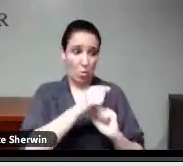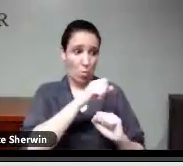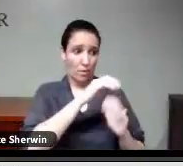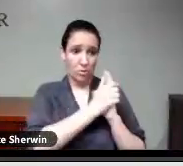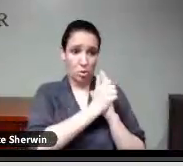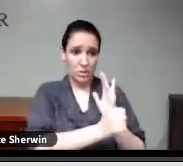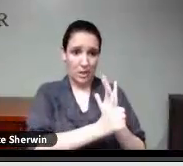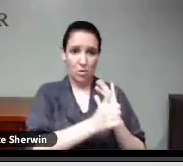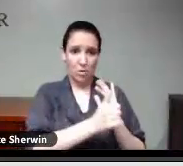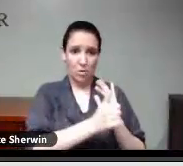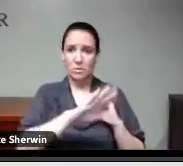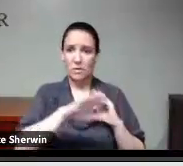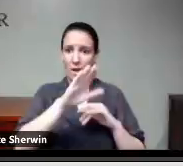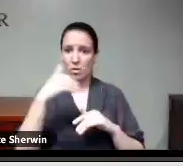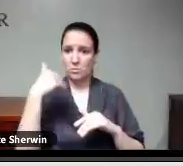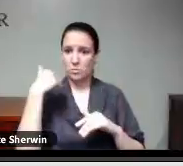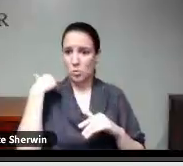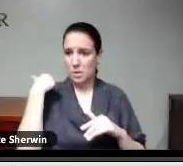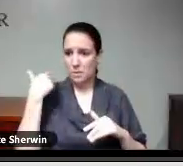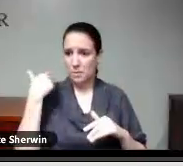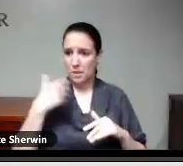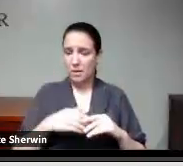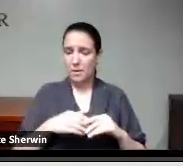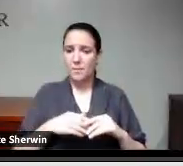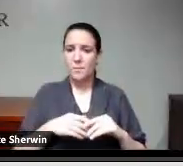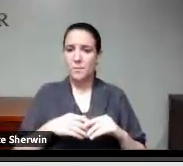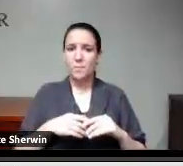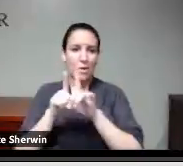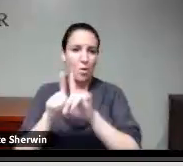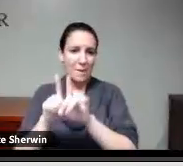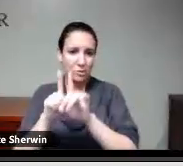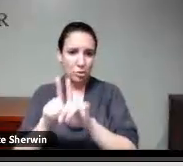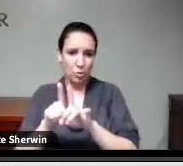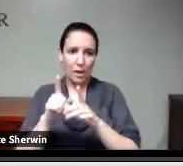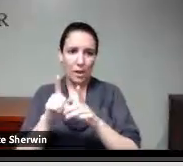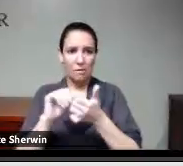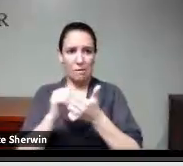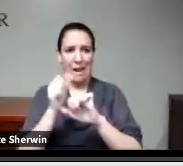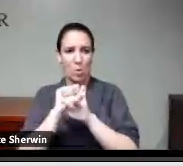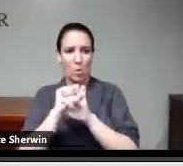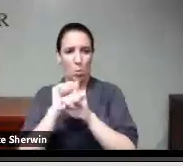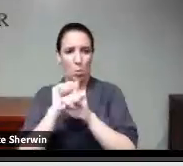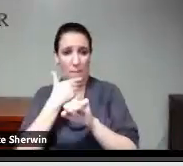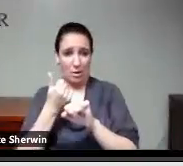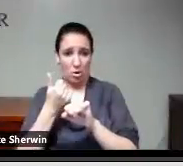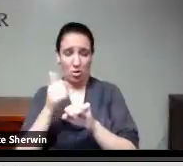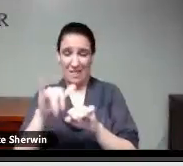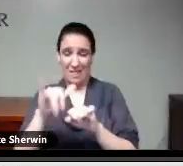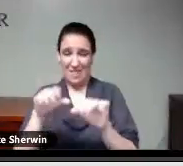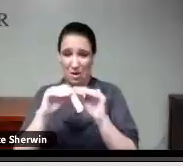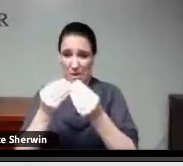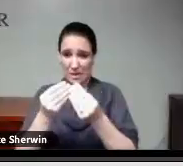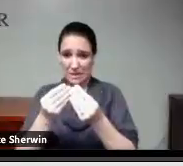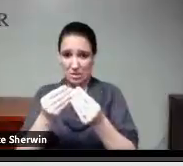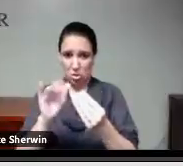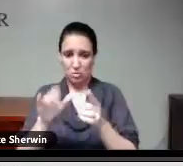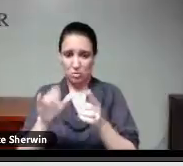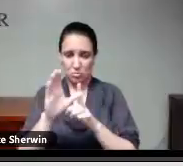and responsibilities, mentoring, helping people understand how to work more effectively in this organizational